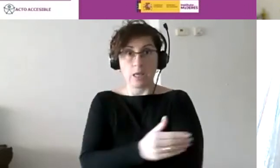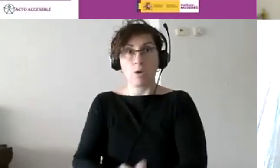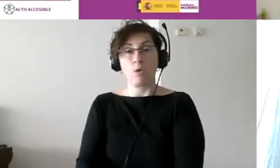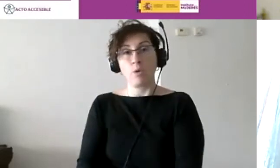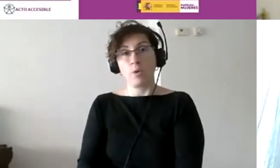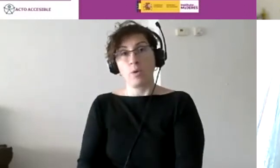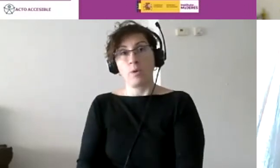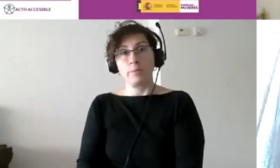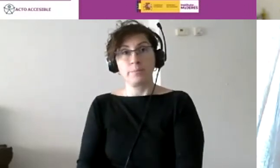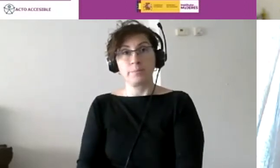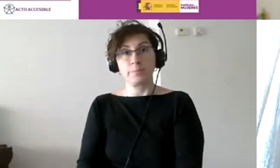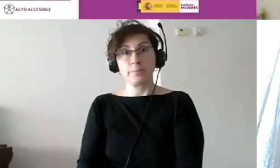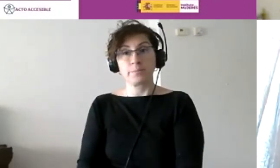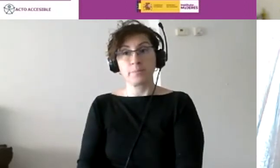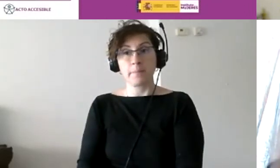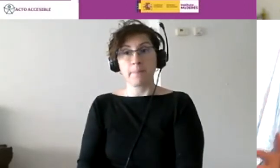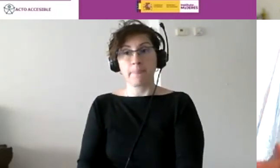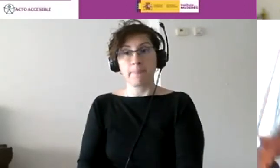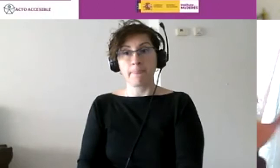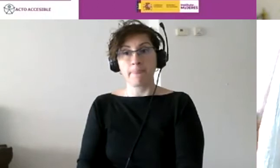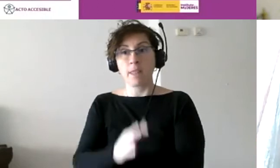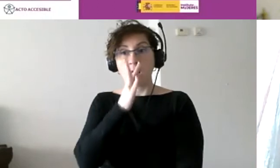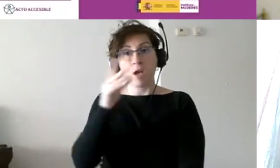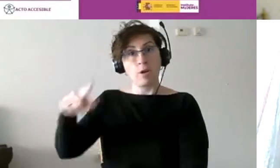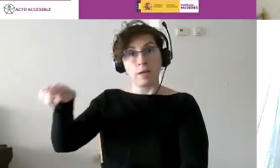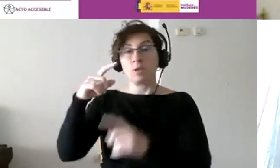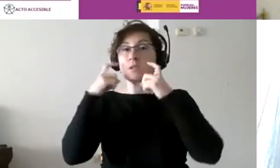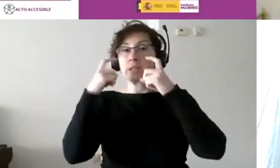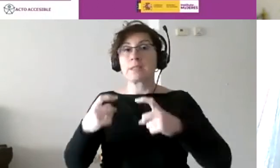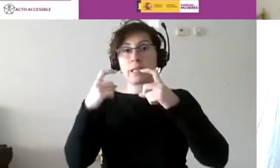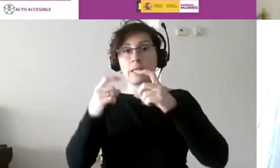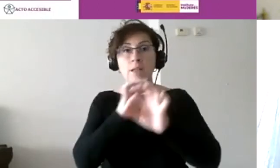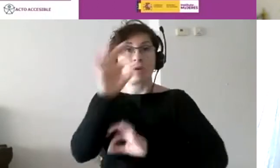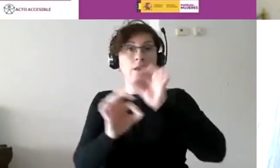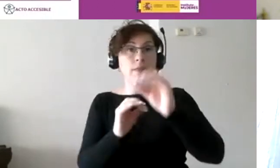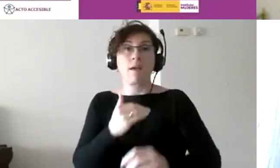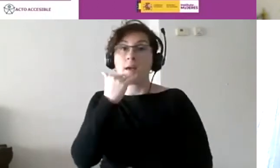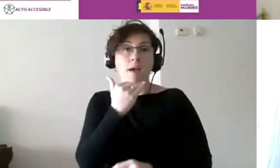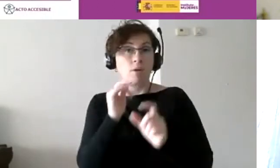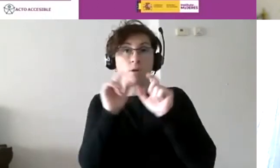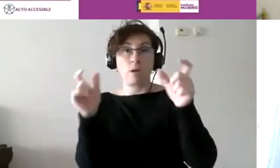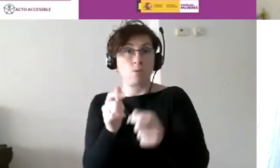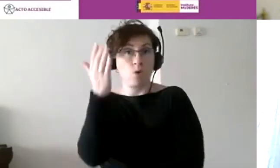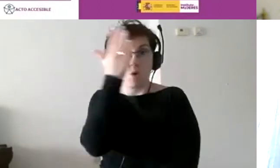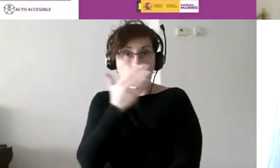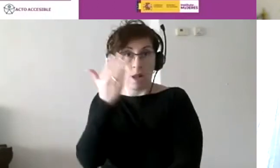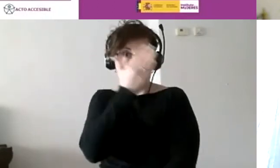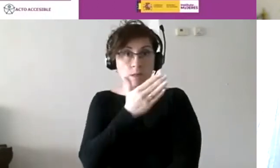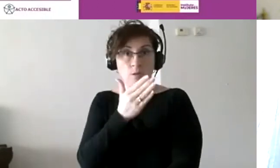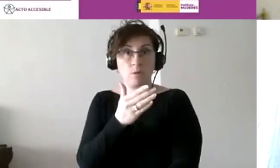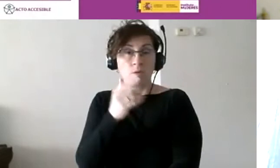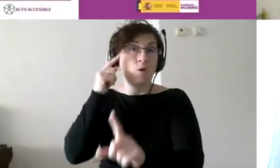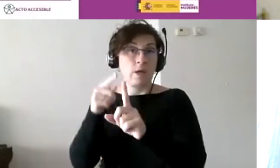I don't know, some meetings at school, some time that he can spend at school. And